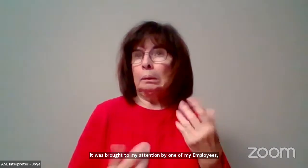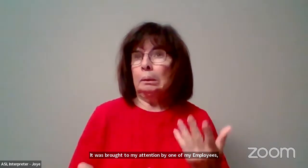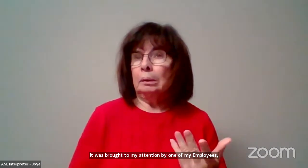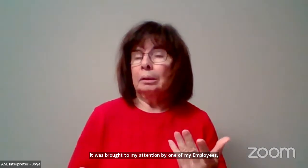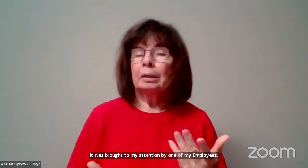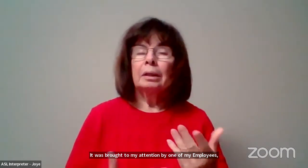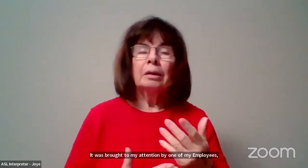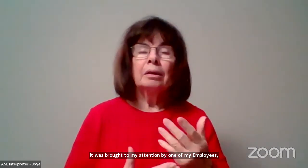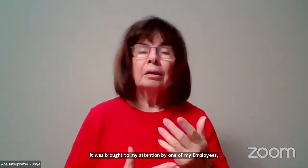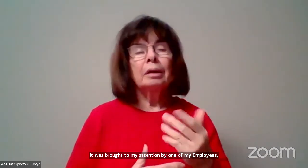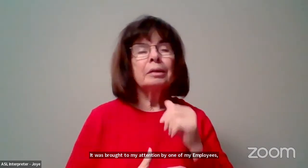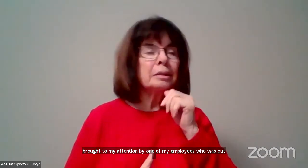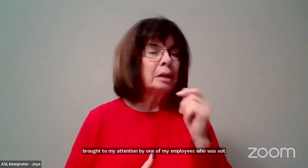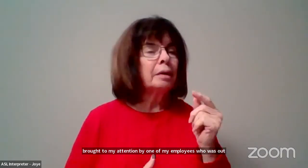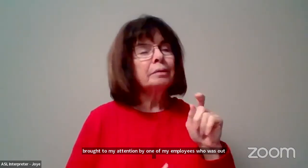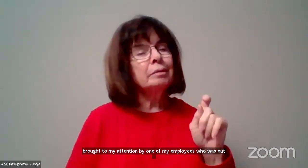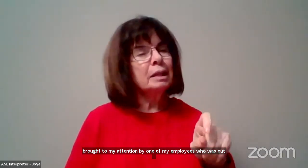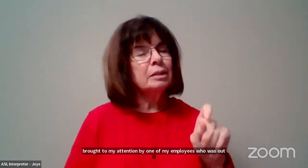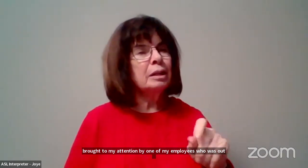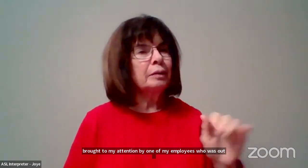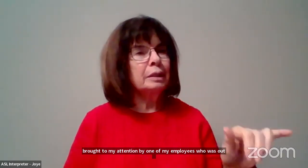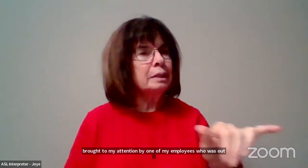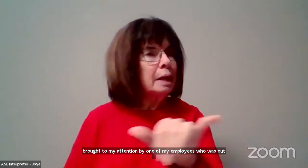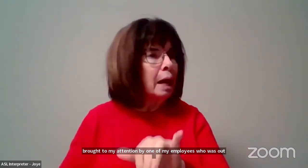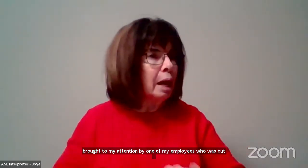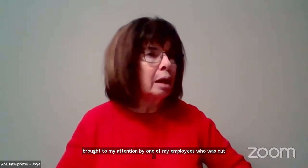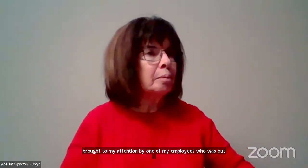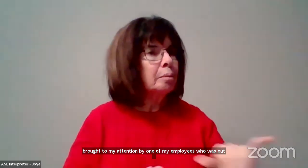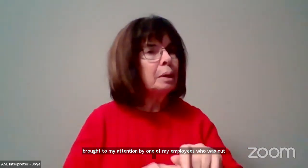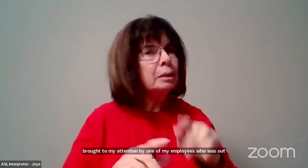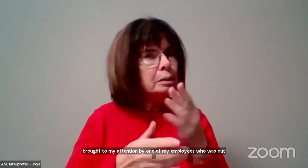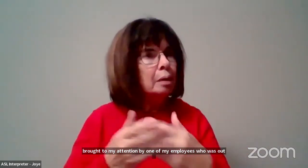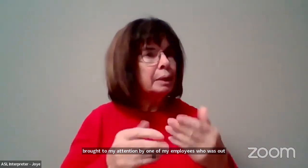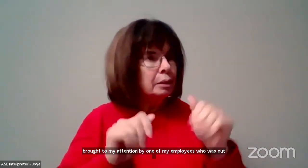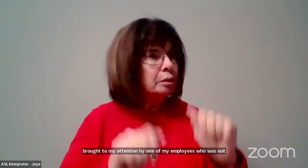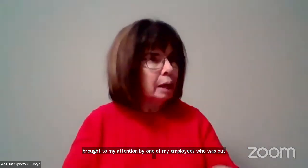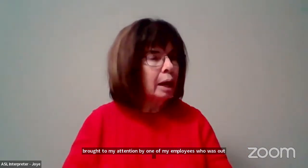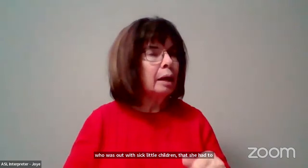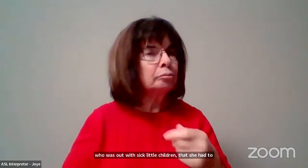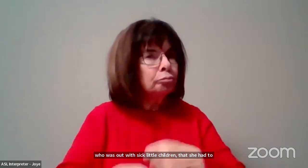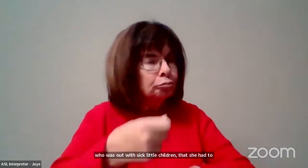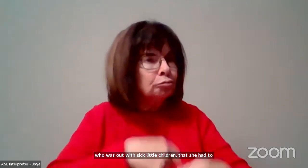necessarily going to be the same for everyone, but there are things that can be used.